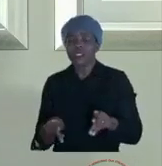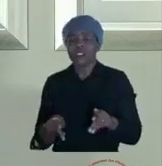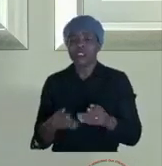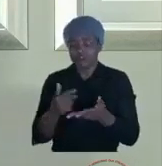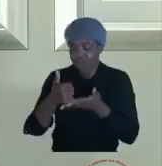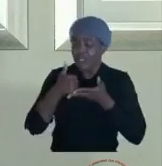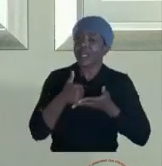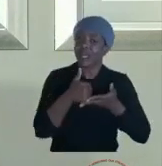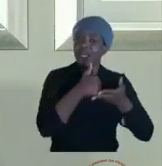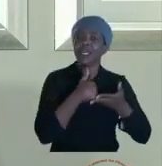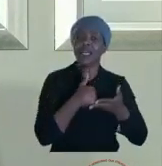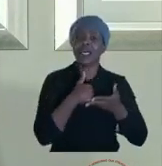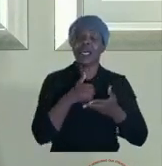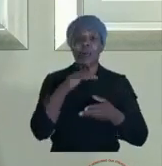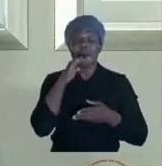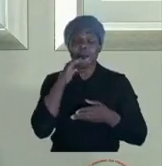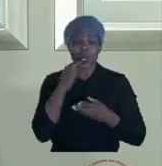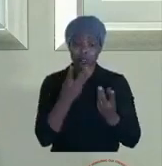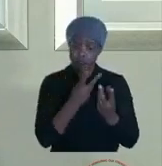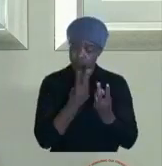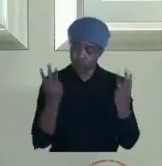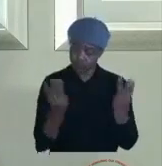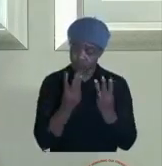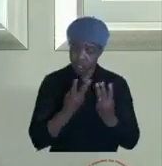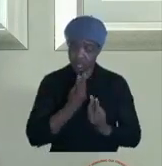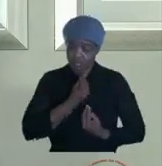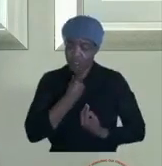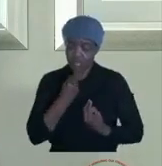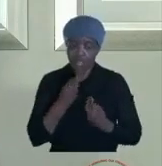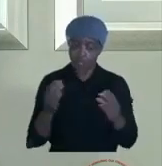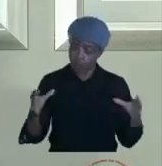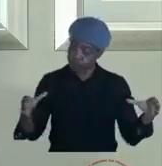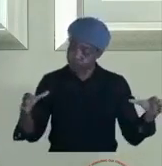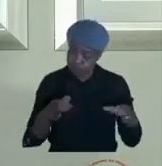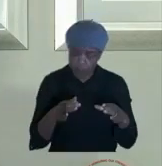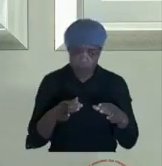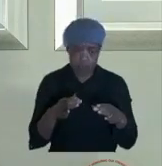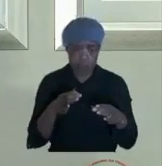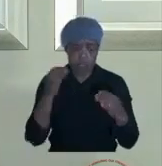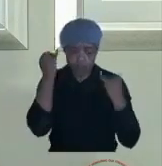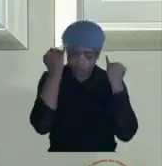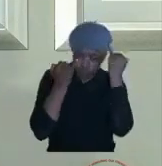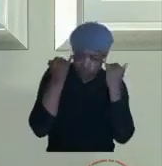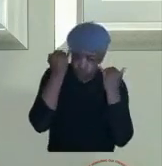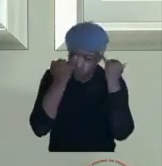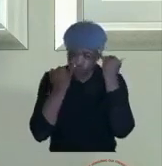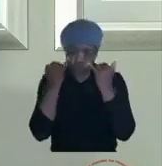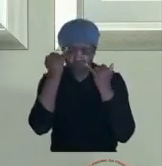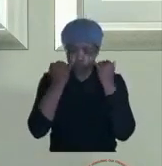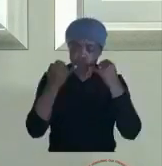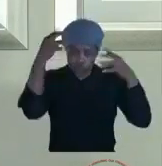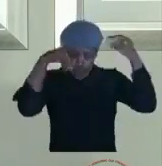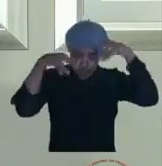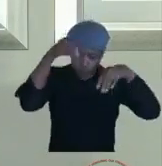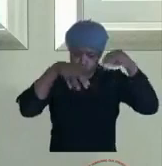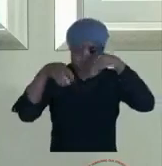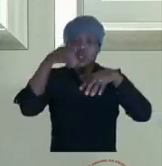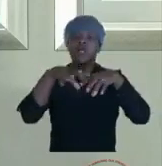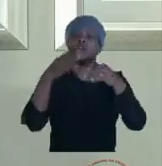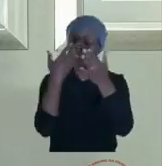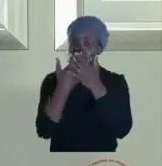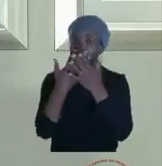young people, if they put their minds together, they can assist government, they can assist entities, they can also come up